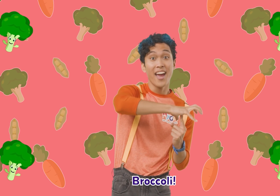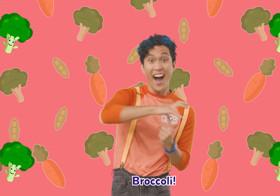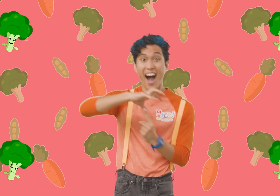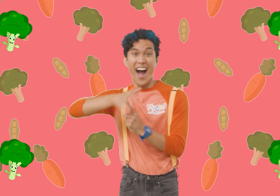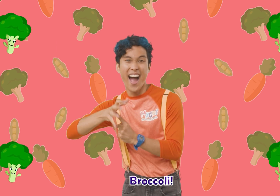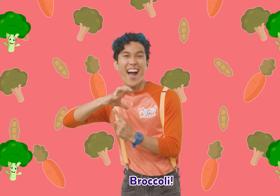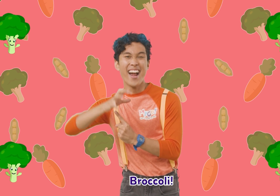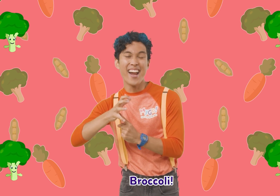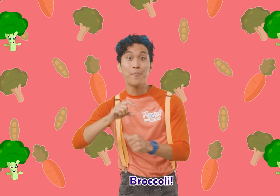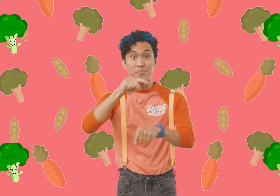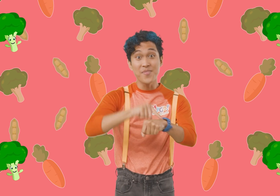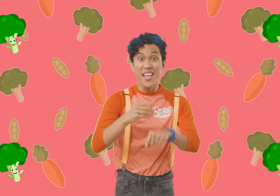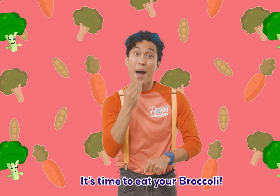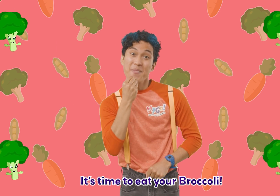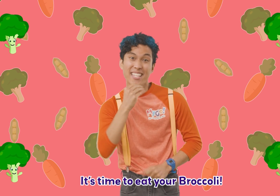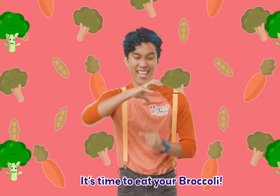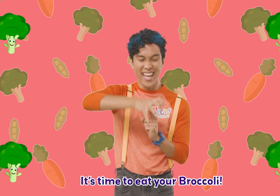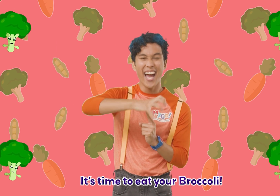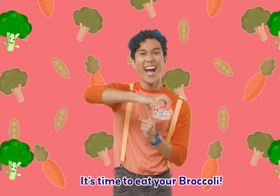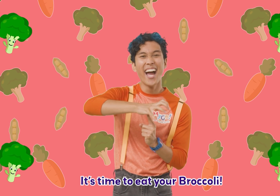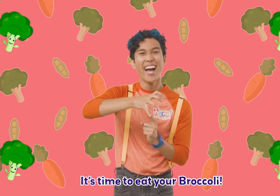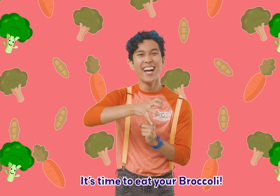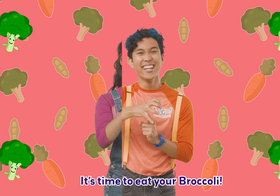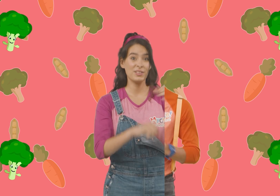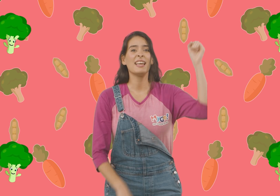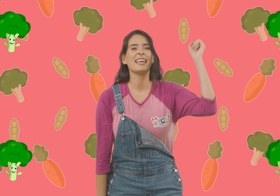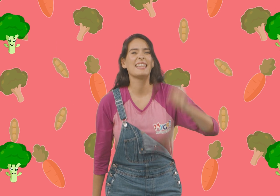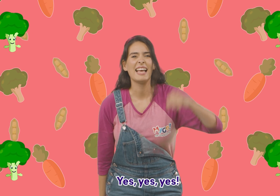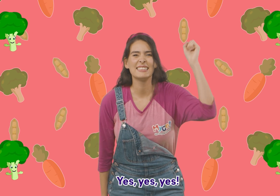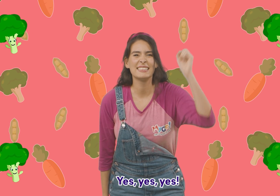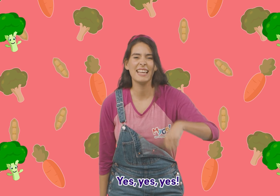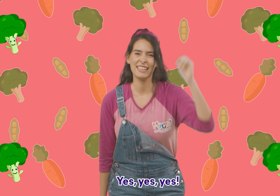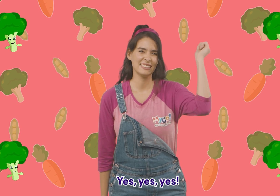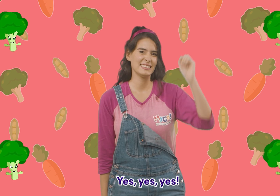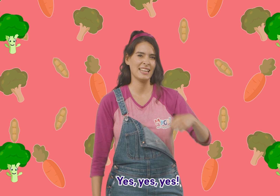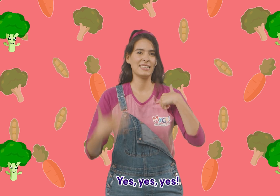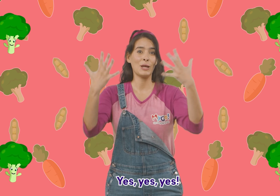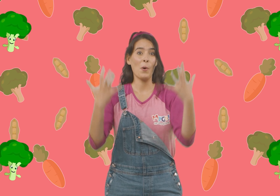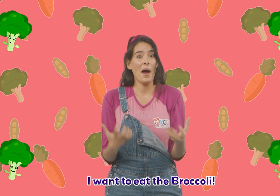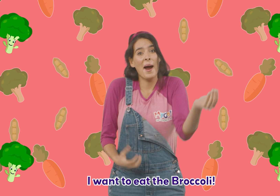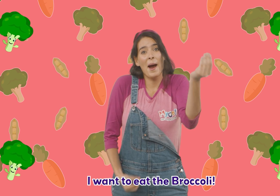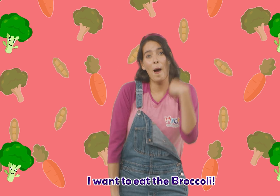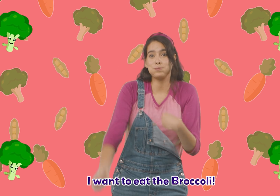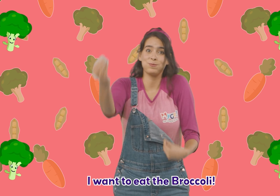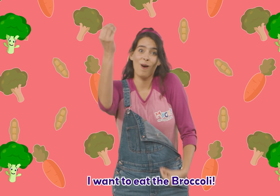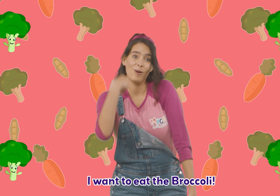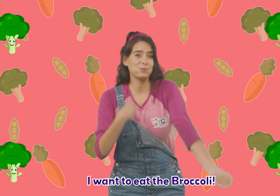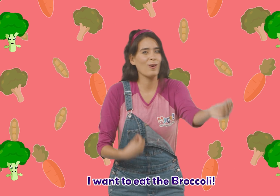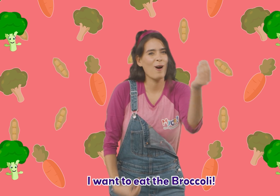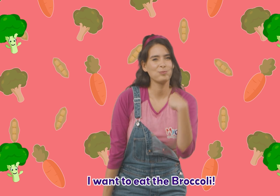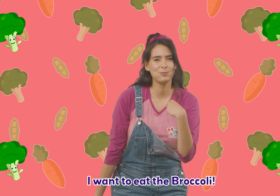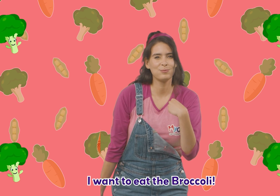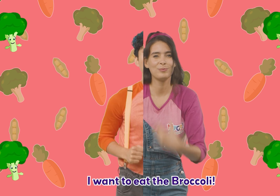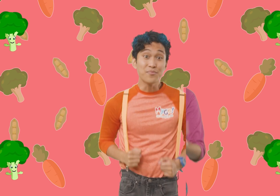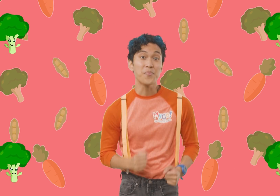Broccoli, broccoli, it's time to eat your broccoli. Yes, yes, yes, I want to eat